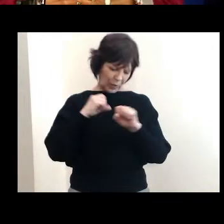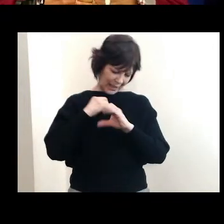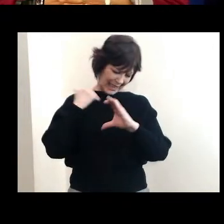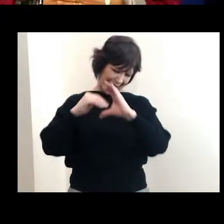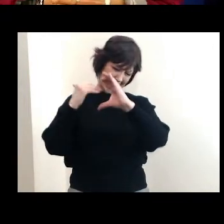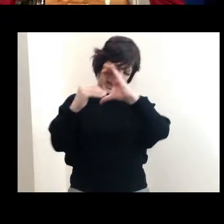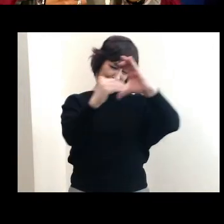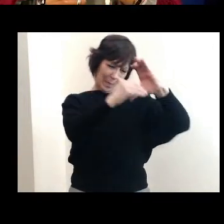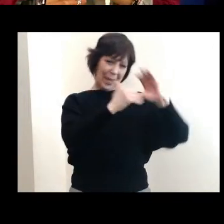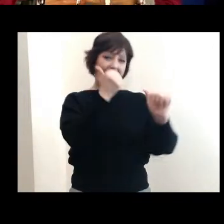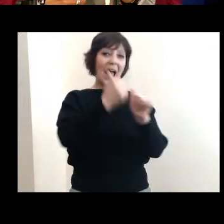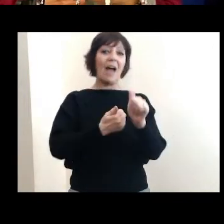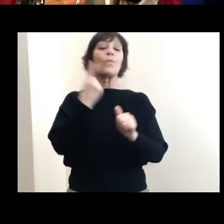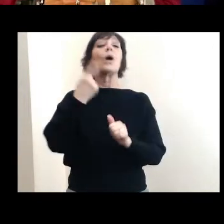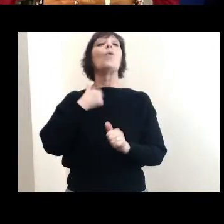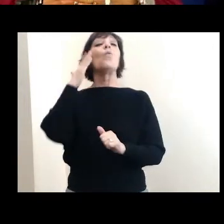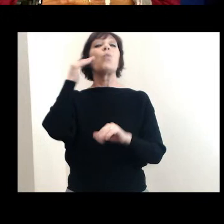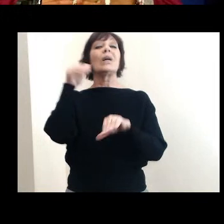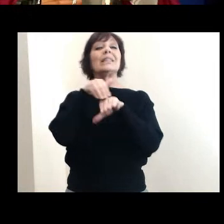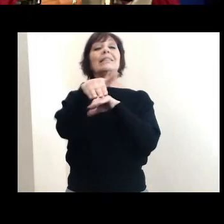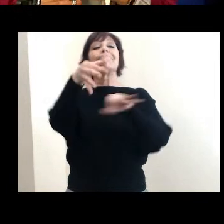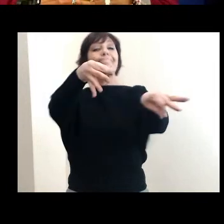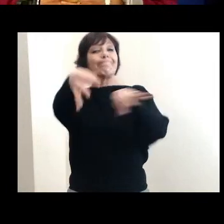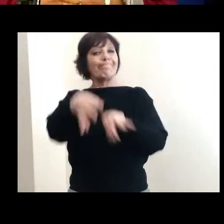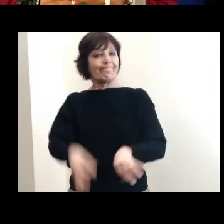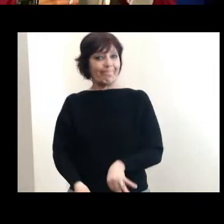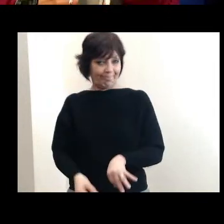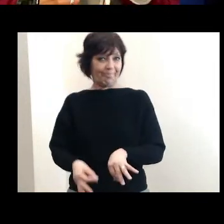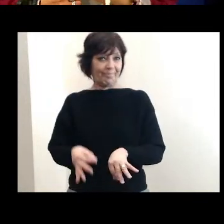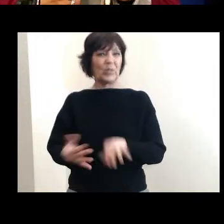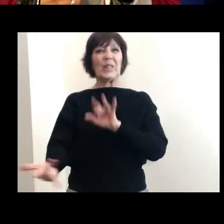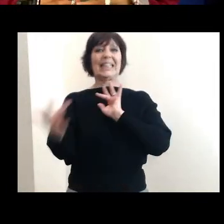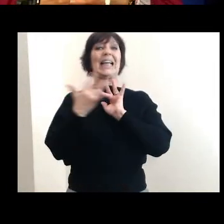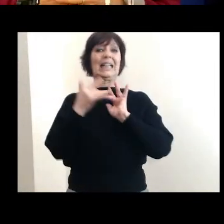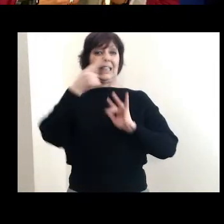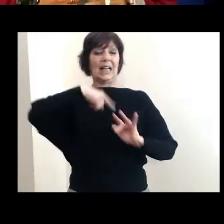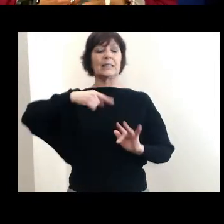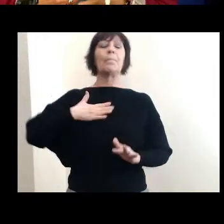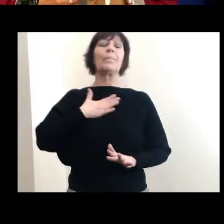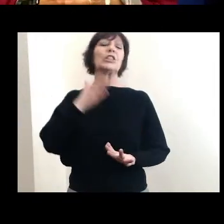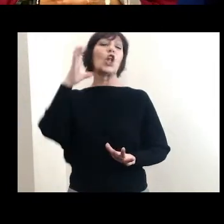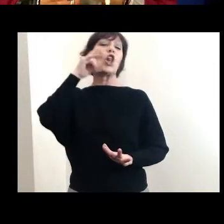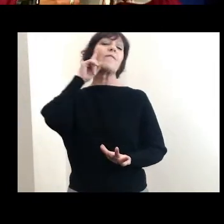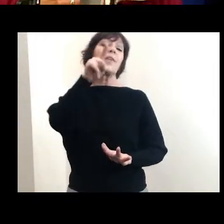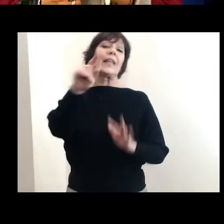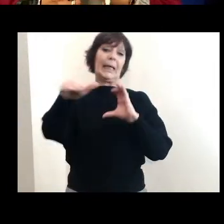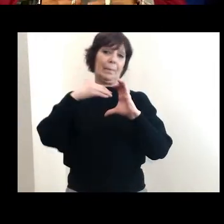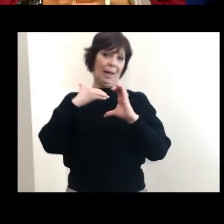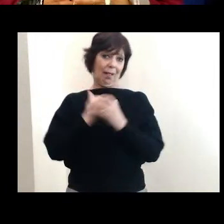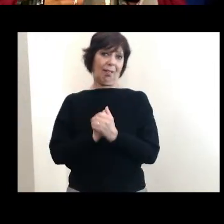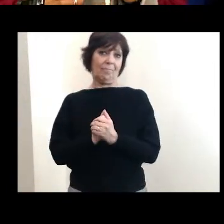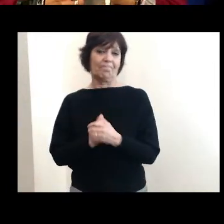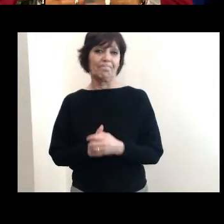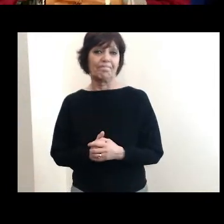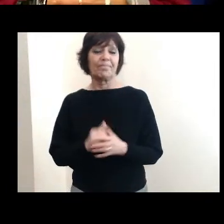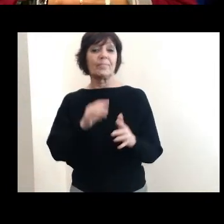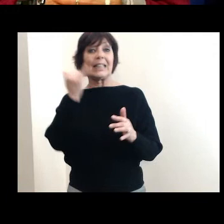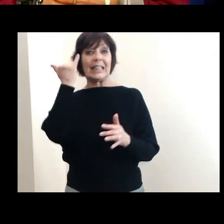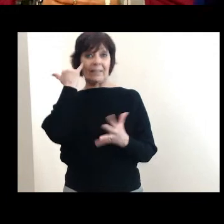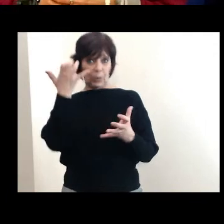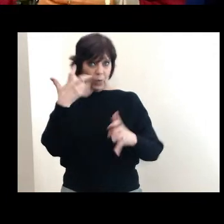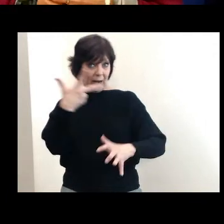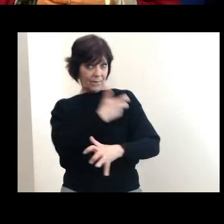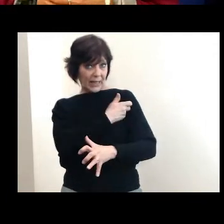emails to everybody, and we will send you instructions if you contact us. So please look for those emails and respond to it if you still